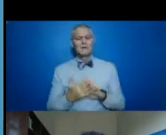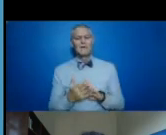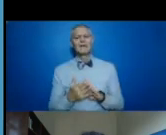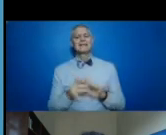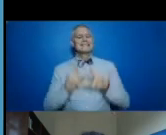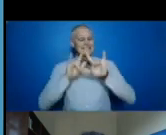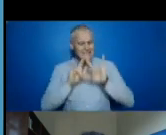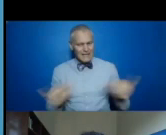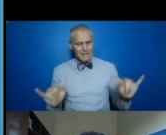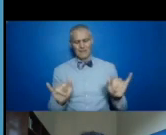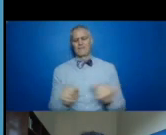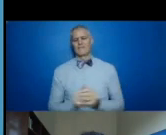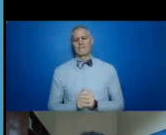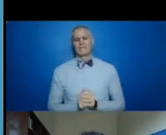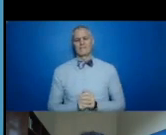at the same time.